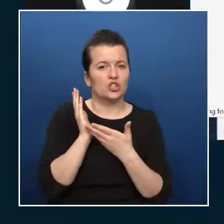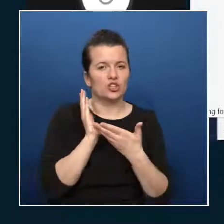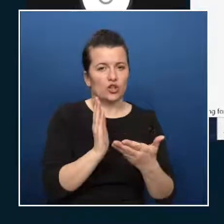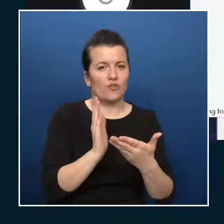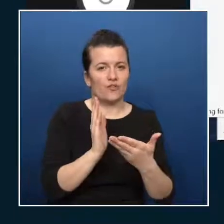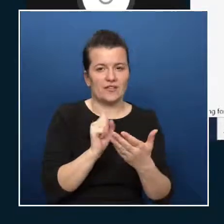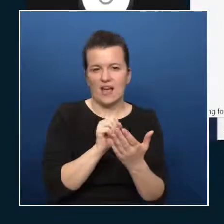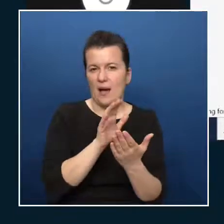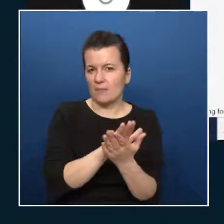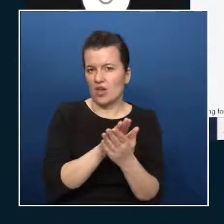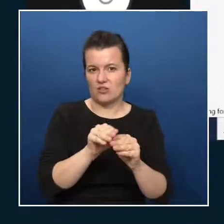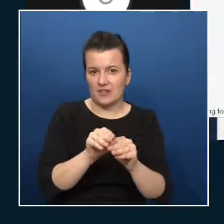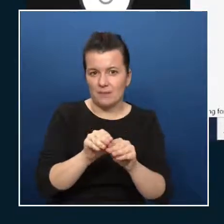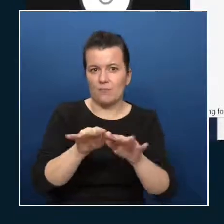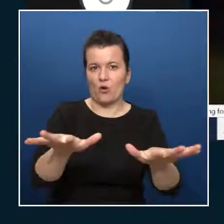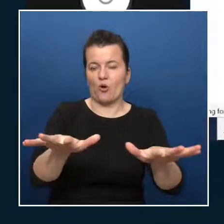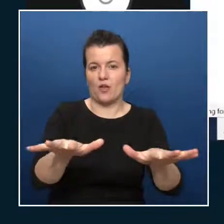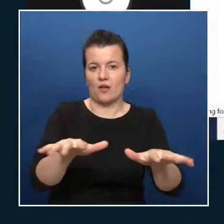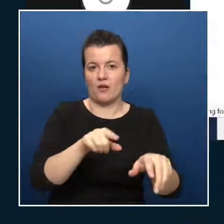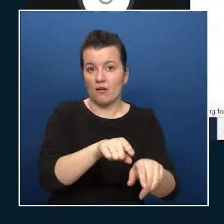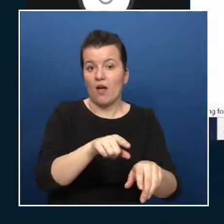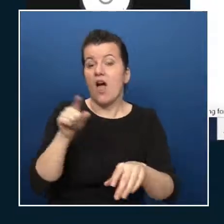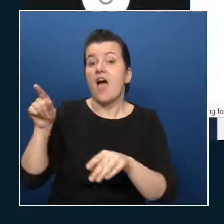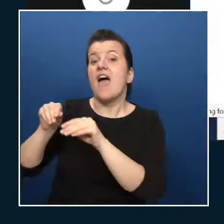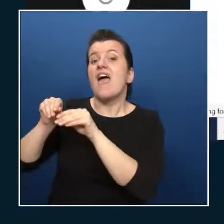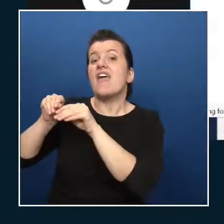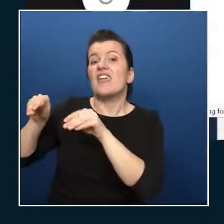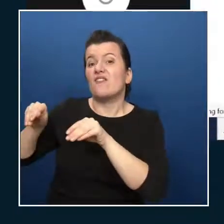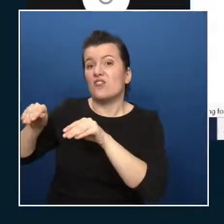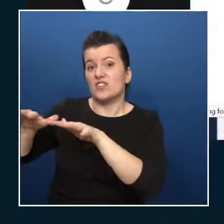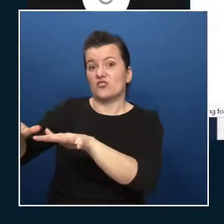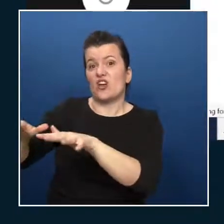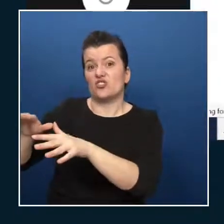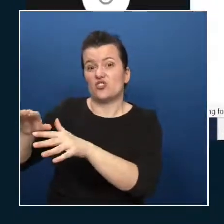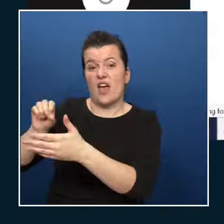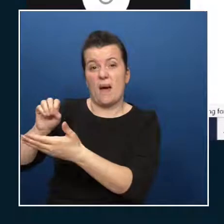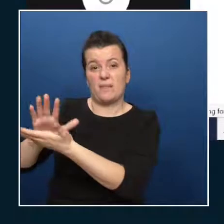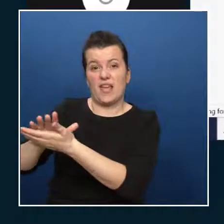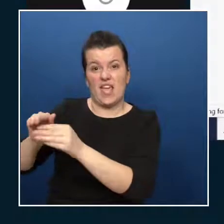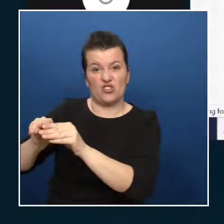as opposed to deploying infrastructure as service applications?